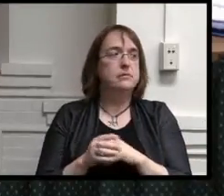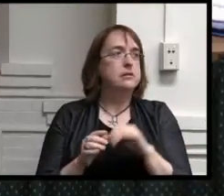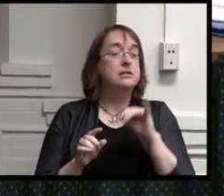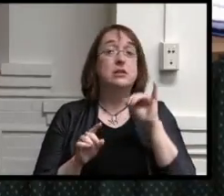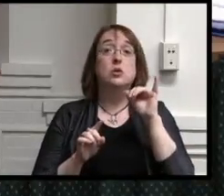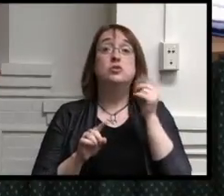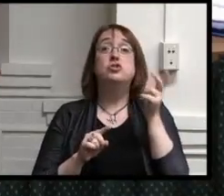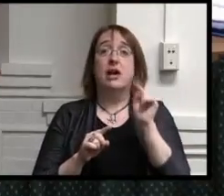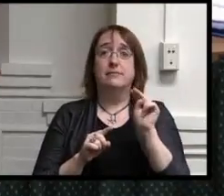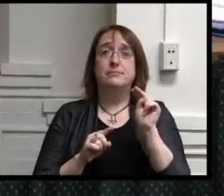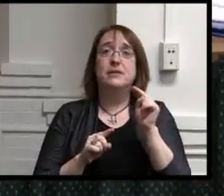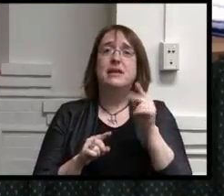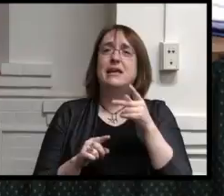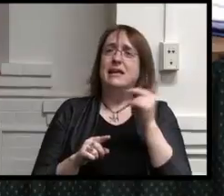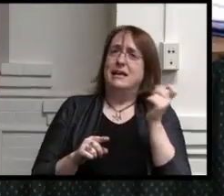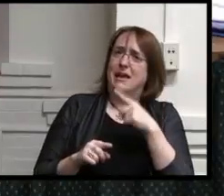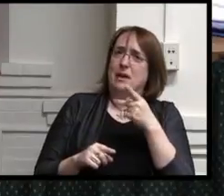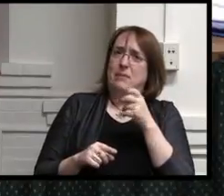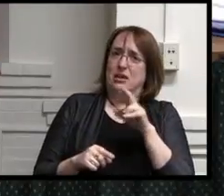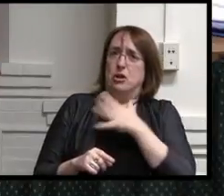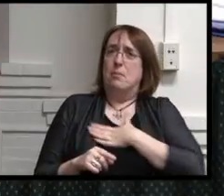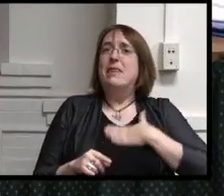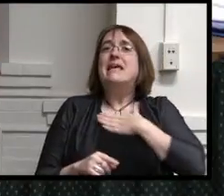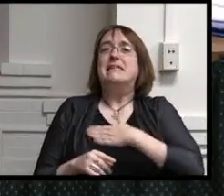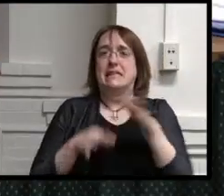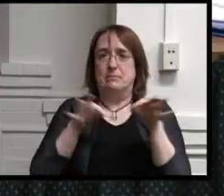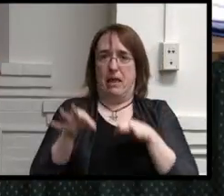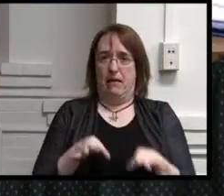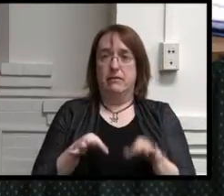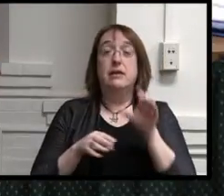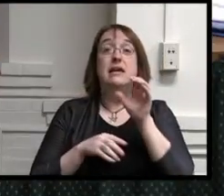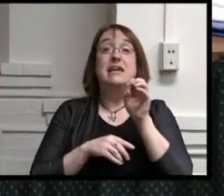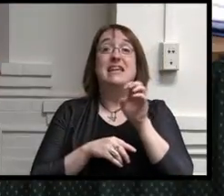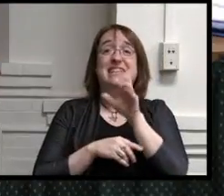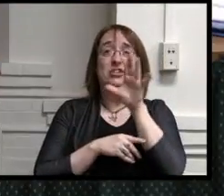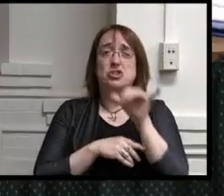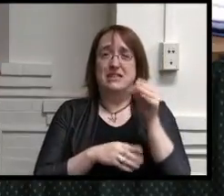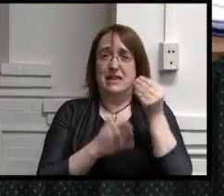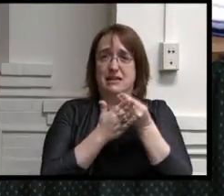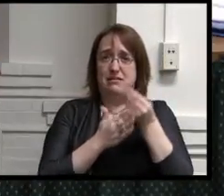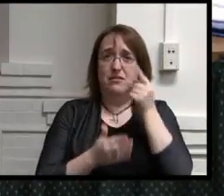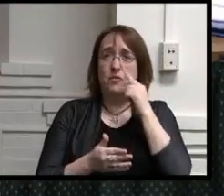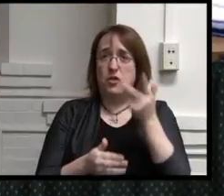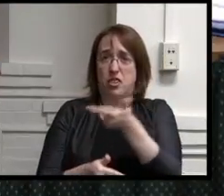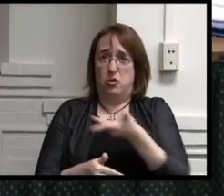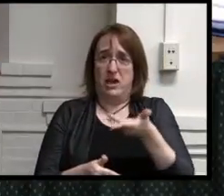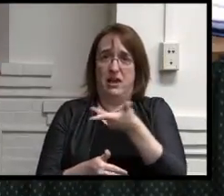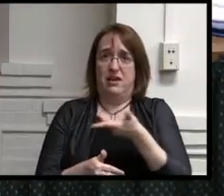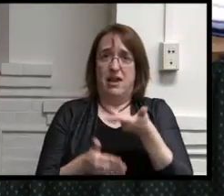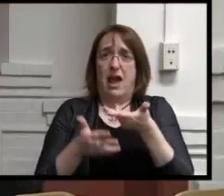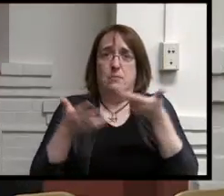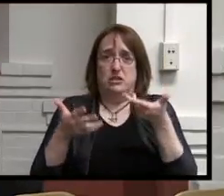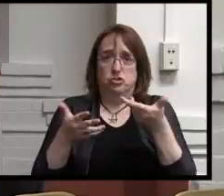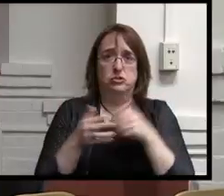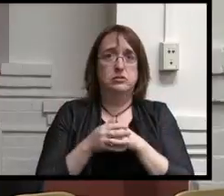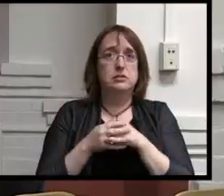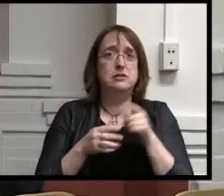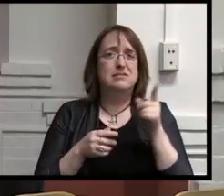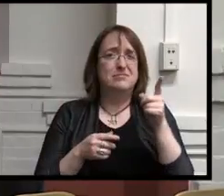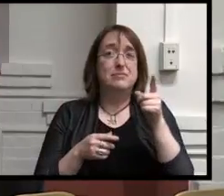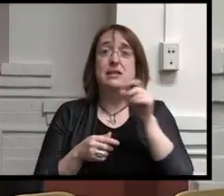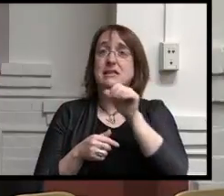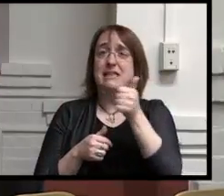explain, what did we have initially for our contingency for all 3? We had, It was Ru- 10%. so